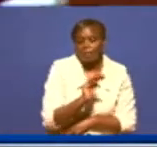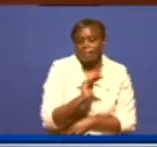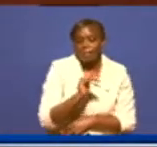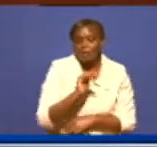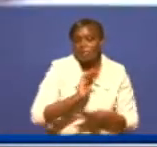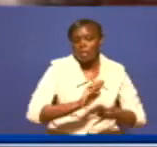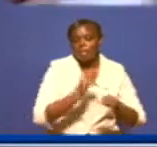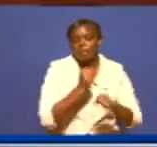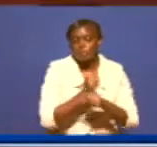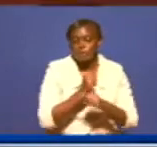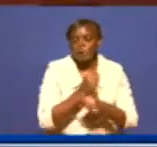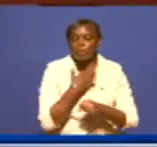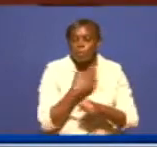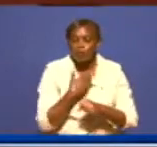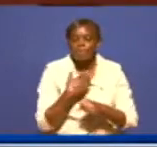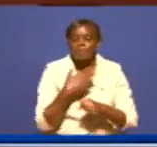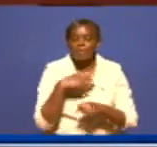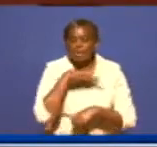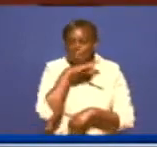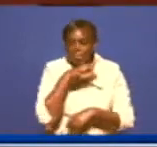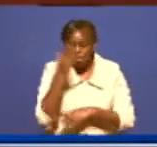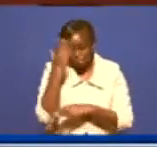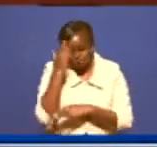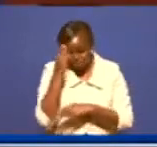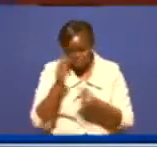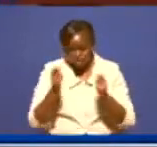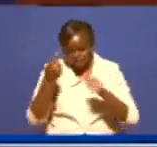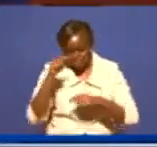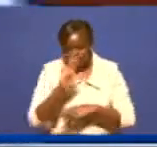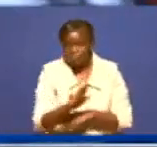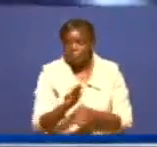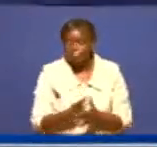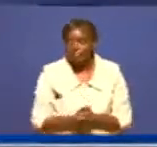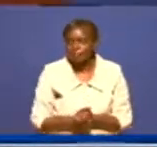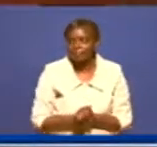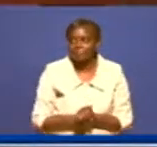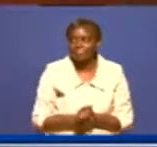duty. I wanted Baba to notice that you are campaigning for him.